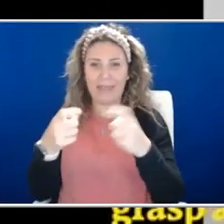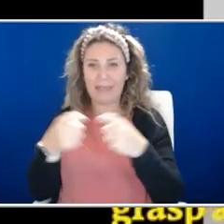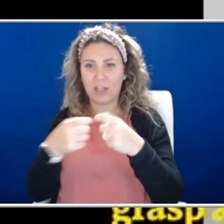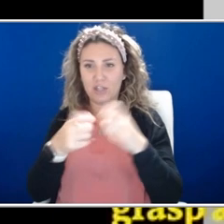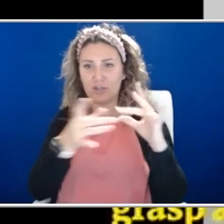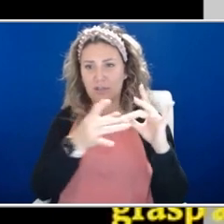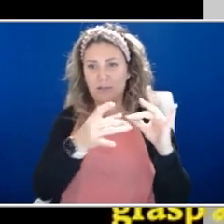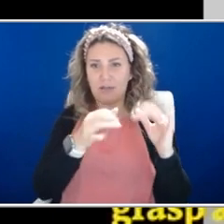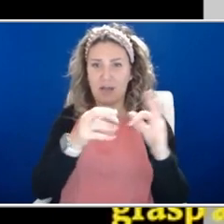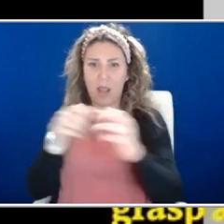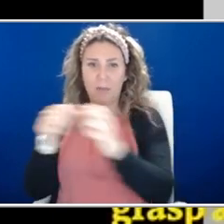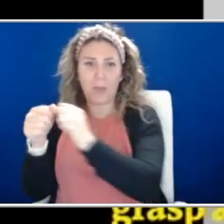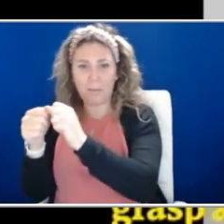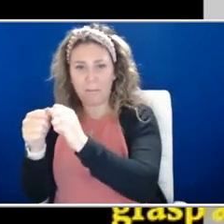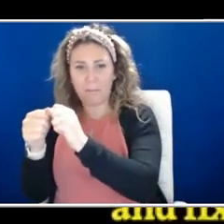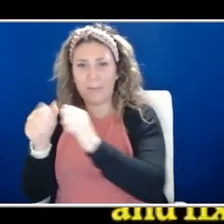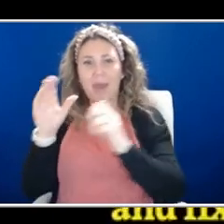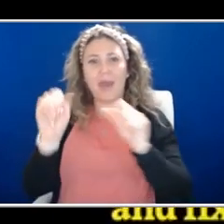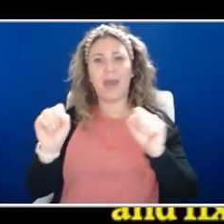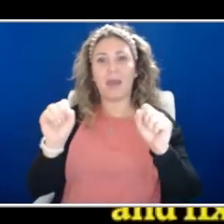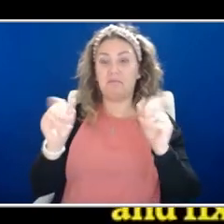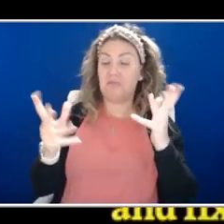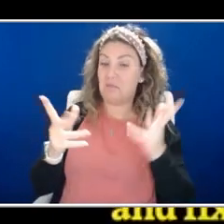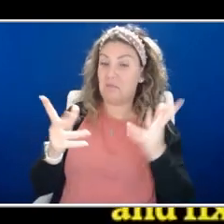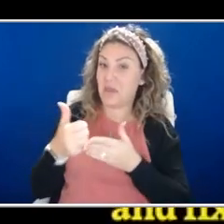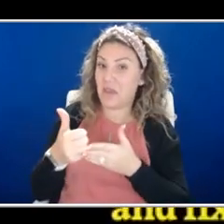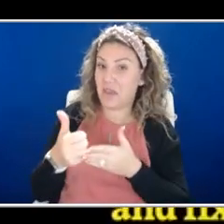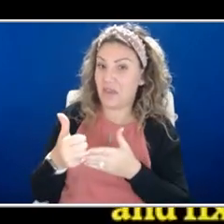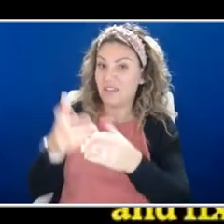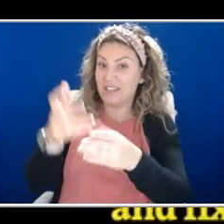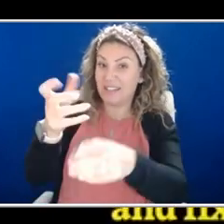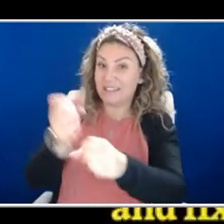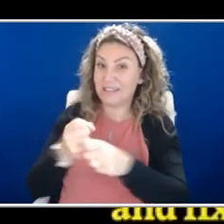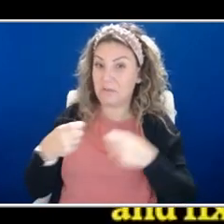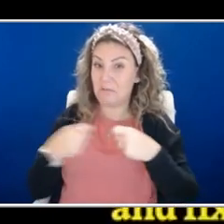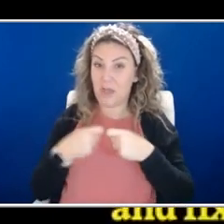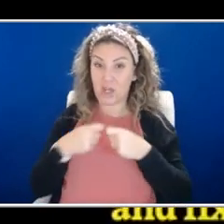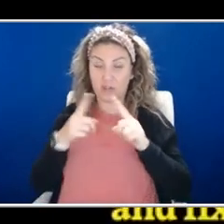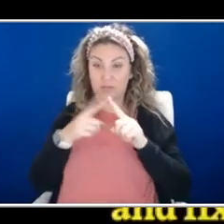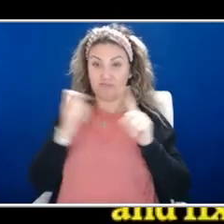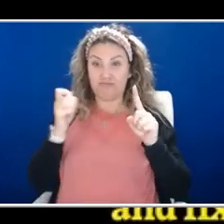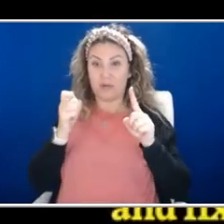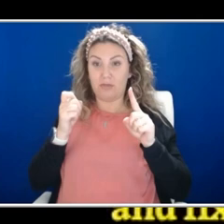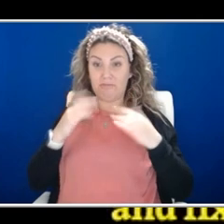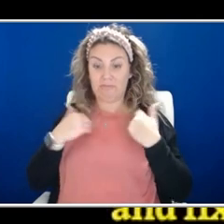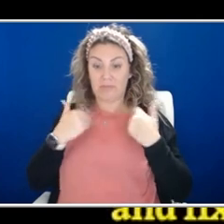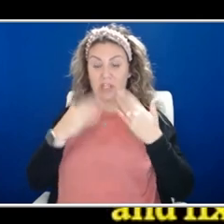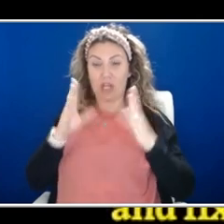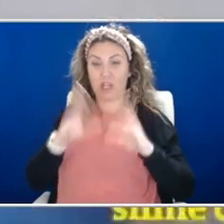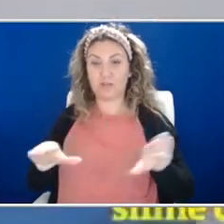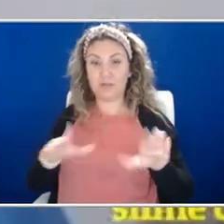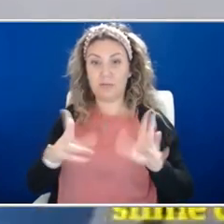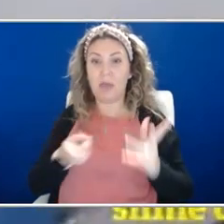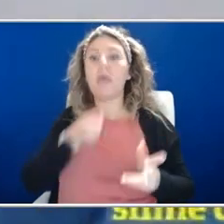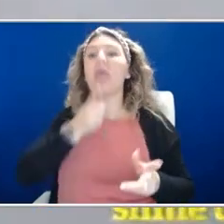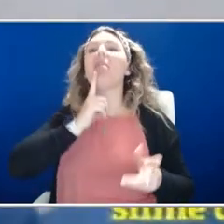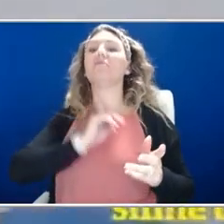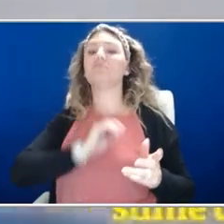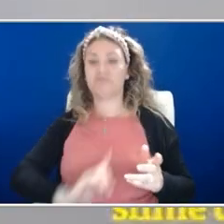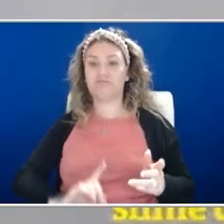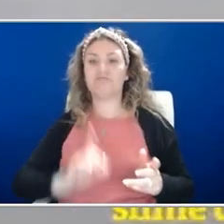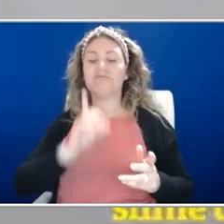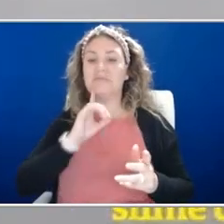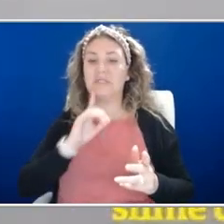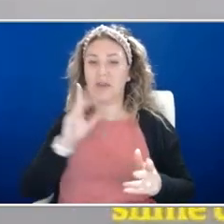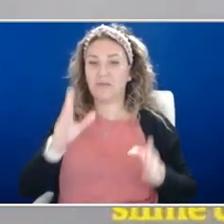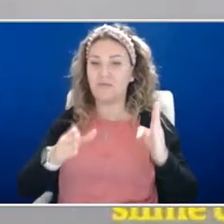think might come in handy to retrieve batteries from small children that they may swallow. The robotic slime is